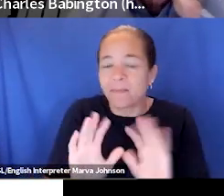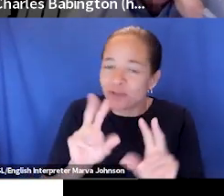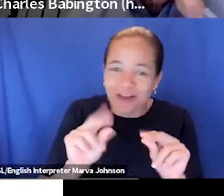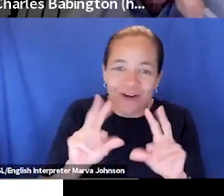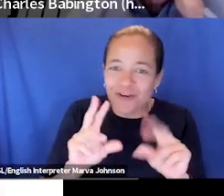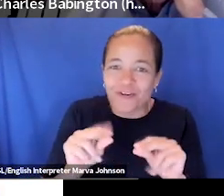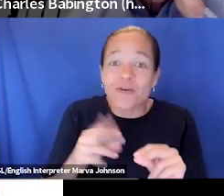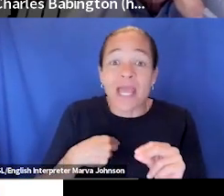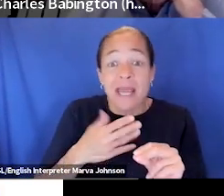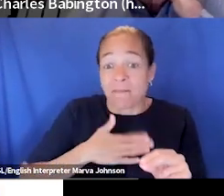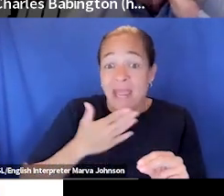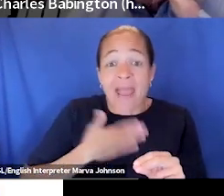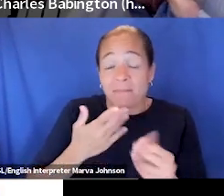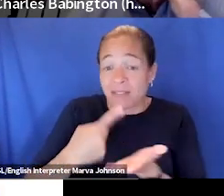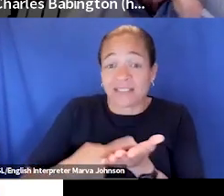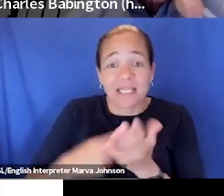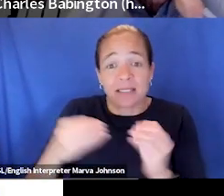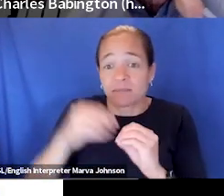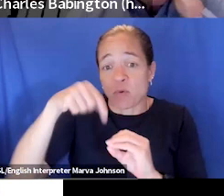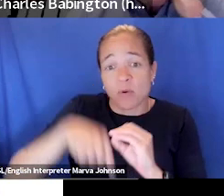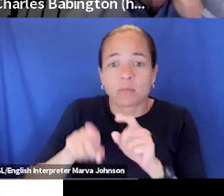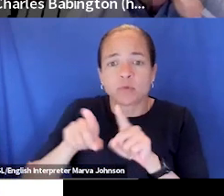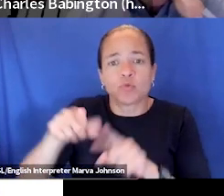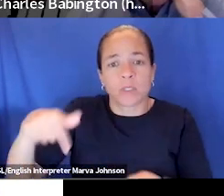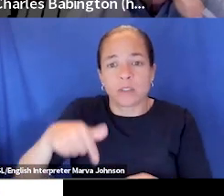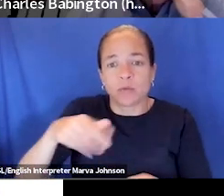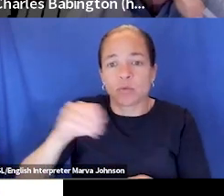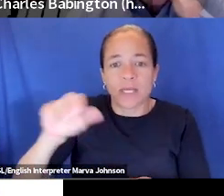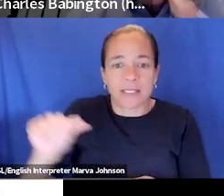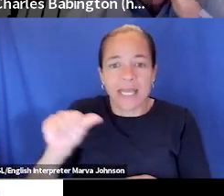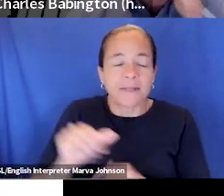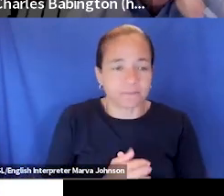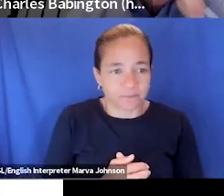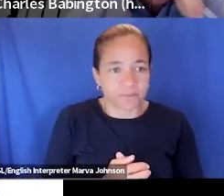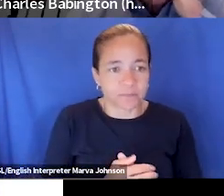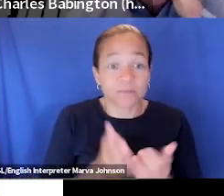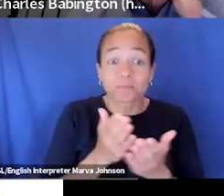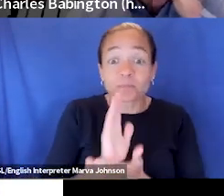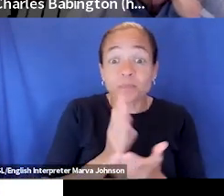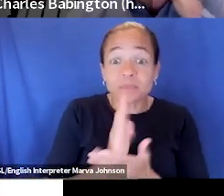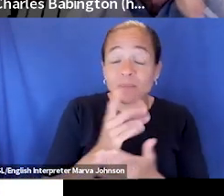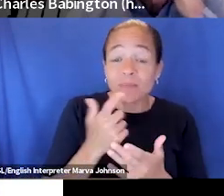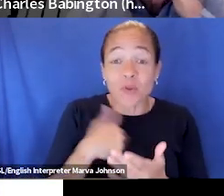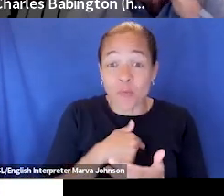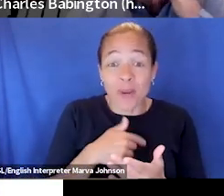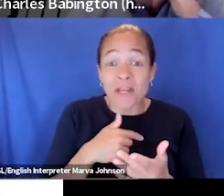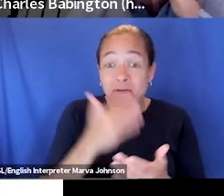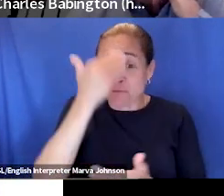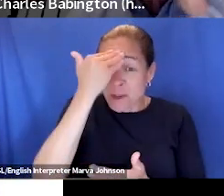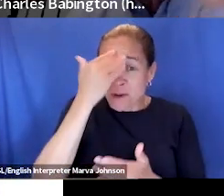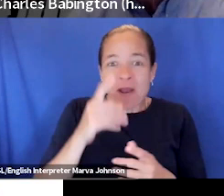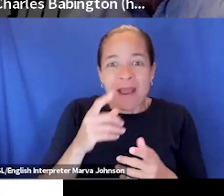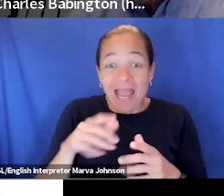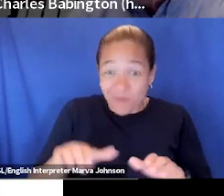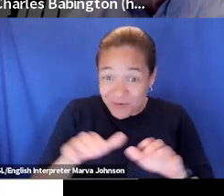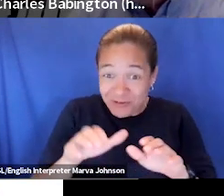during the Q&A. All right. We've heard it, and a lot of times we don't do it. We write in passive voice instead of active